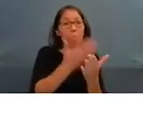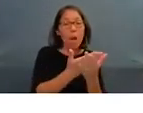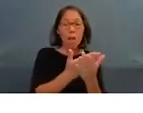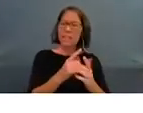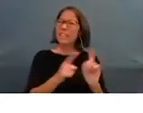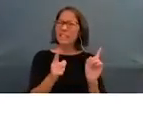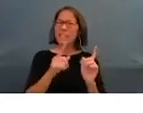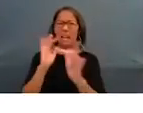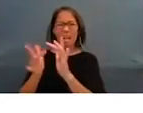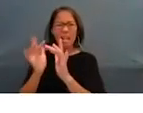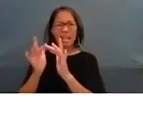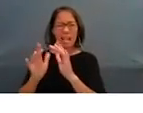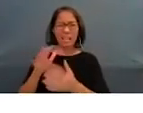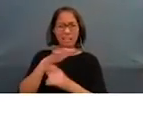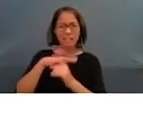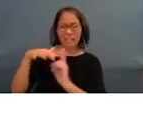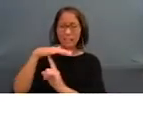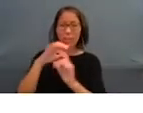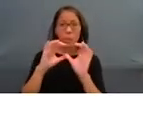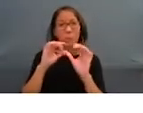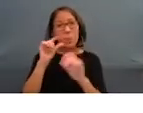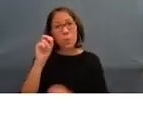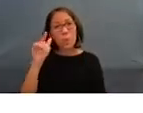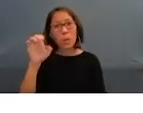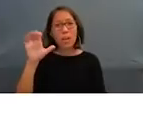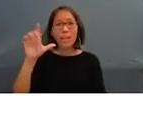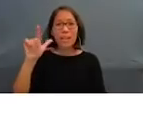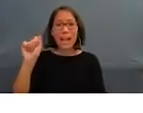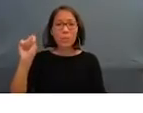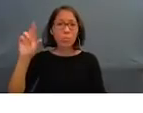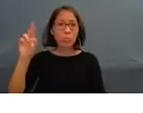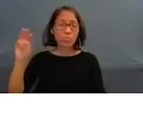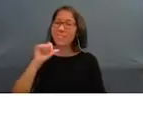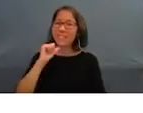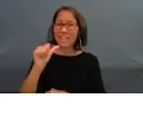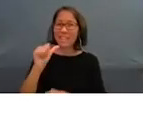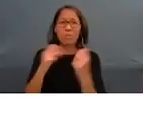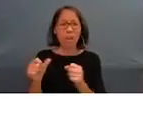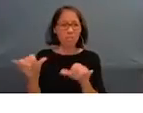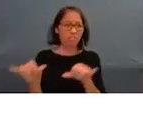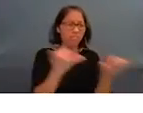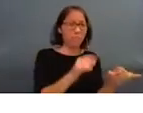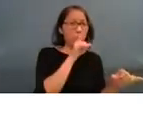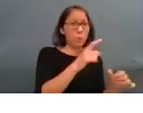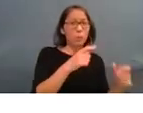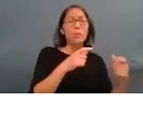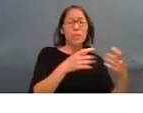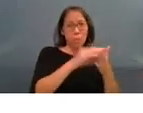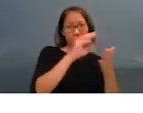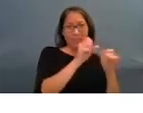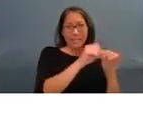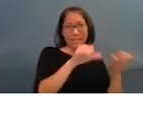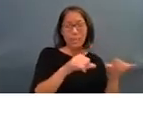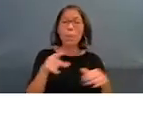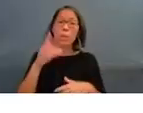virtual environment, Google Classroom is not as strong as a true learning management system. And so you'll hear a little bit more later